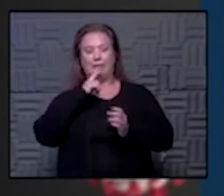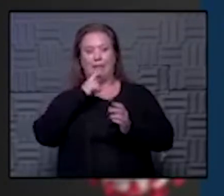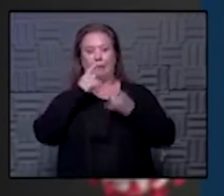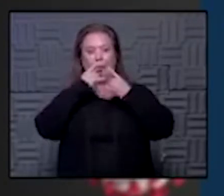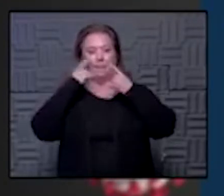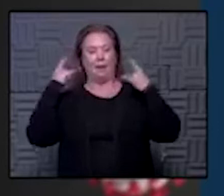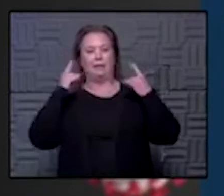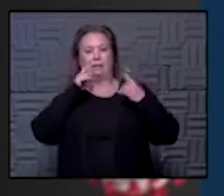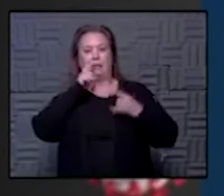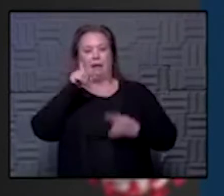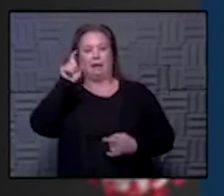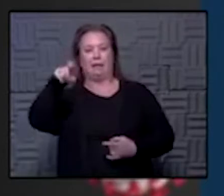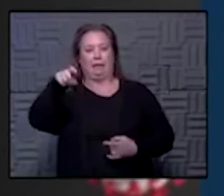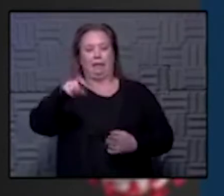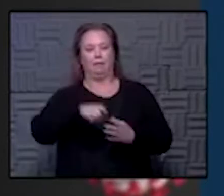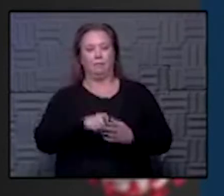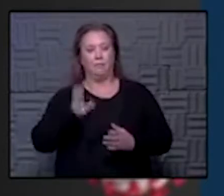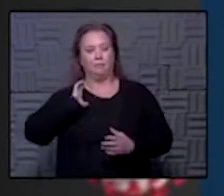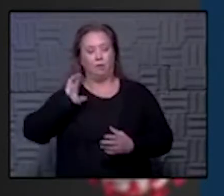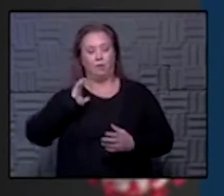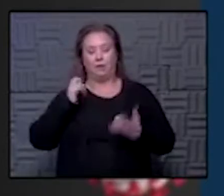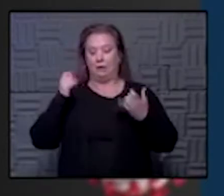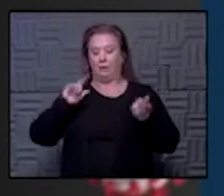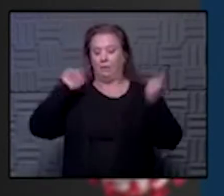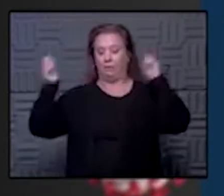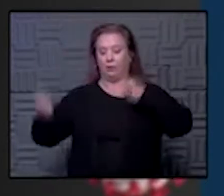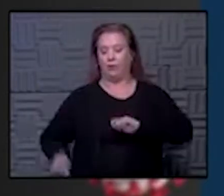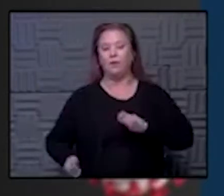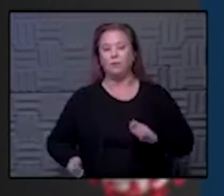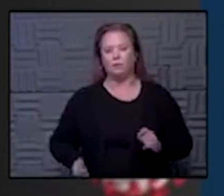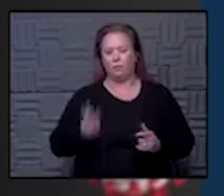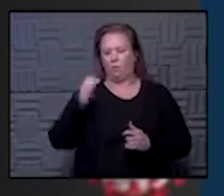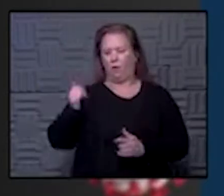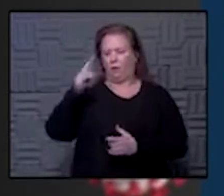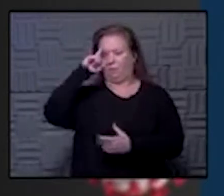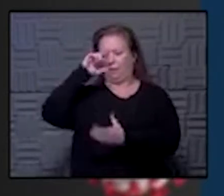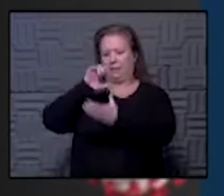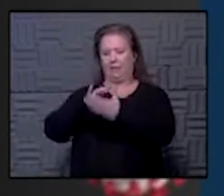So why should we believe they are needed now? Yeah, I think that's a great question.